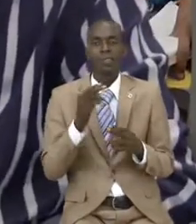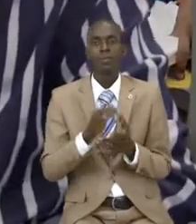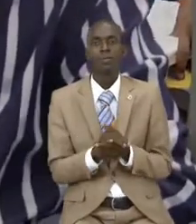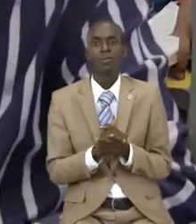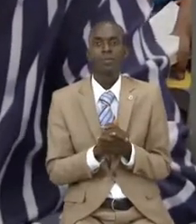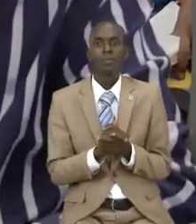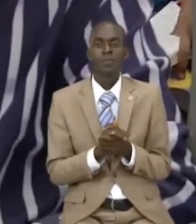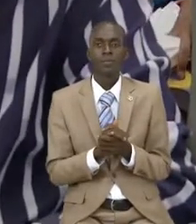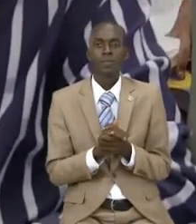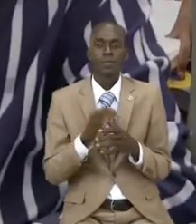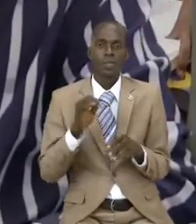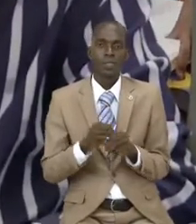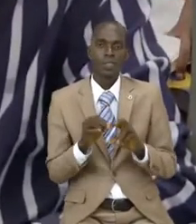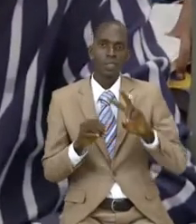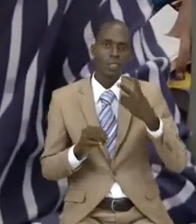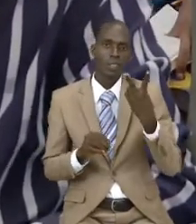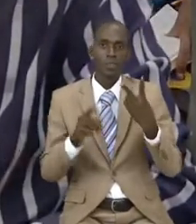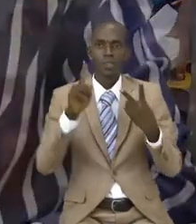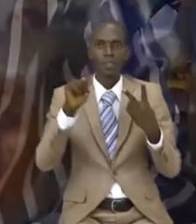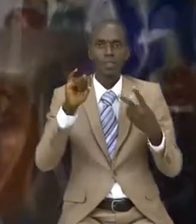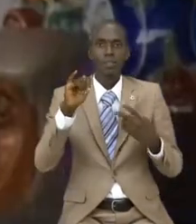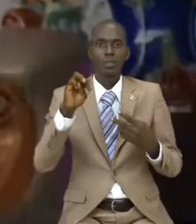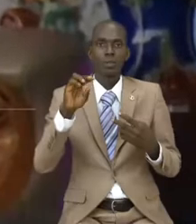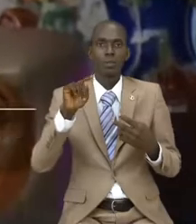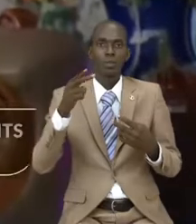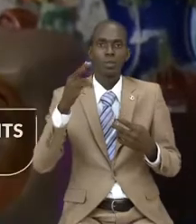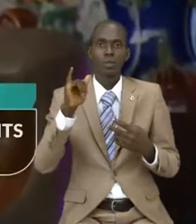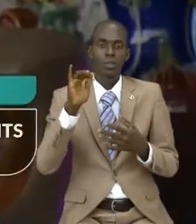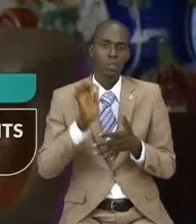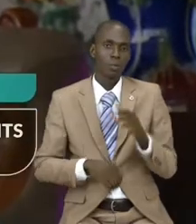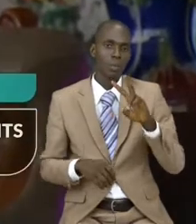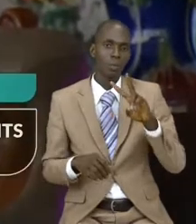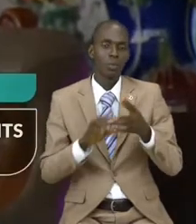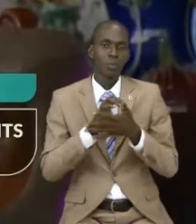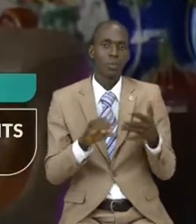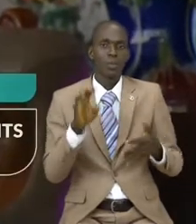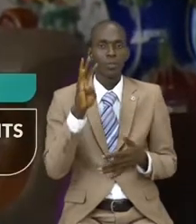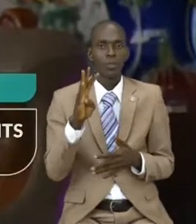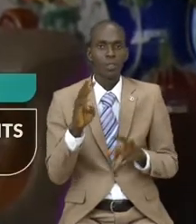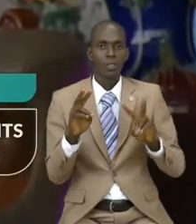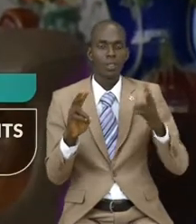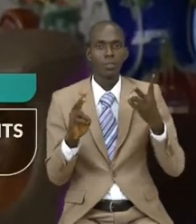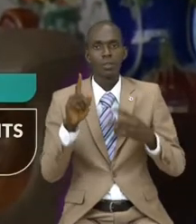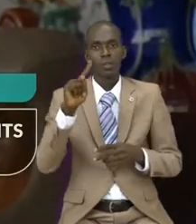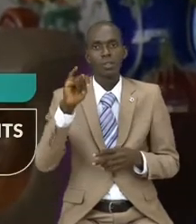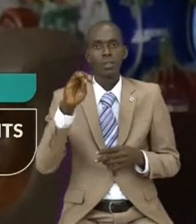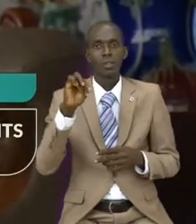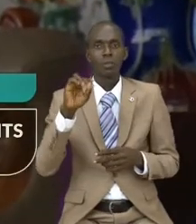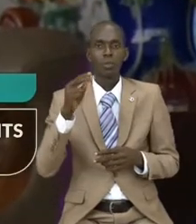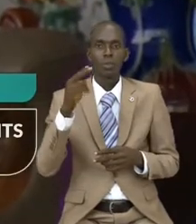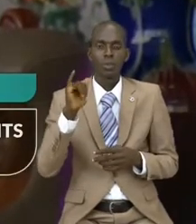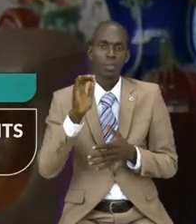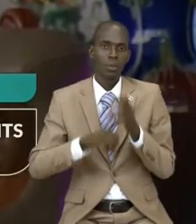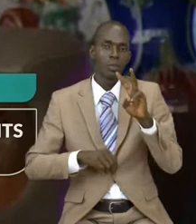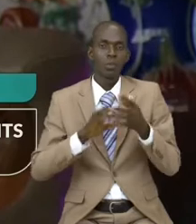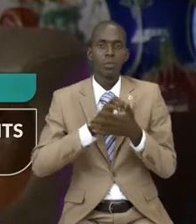2. I'm reading from verse 4. 2 Timothy chapter 2. We're looking at verse